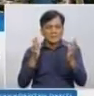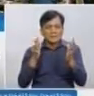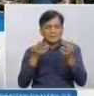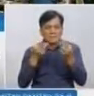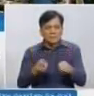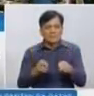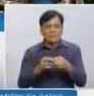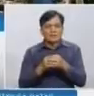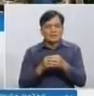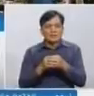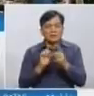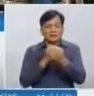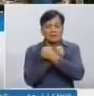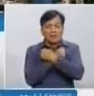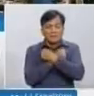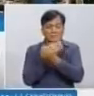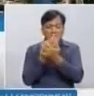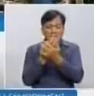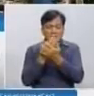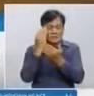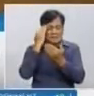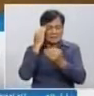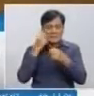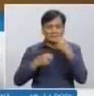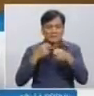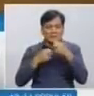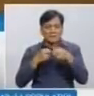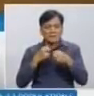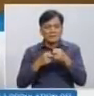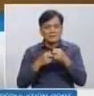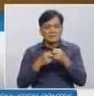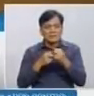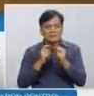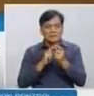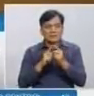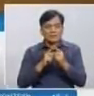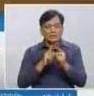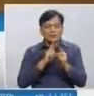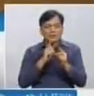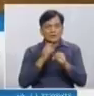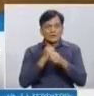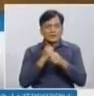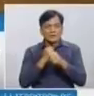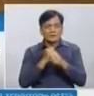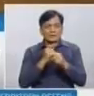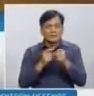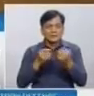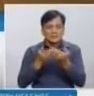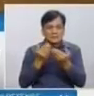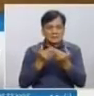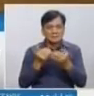consequences. The love of money is corrosive, and sadly, the desire to make the easy kind of